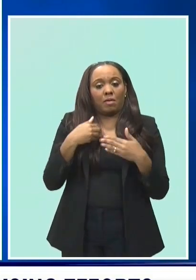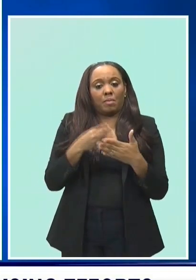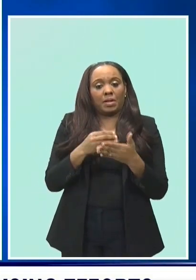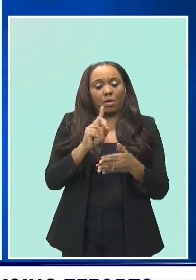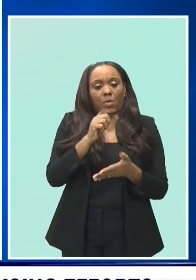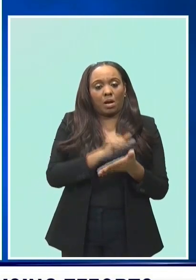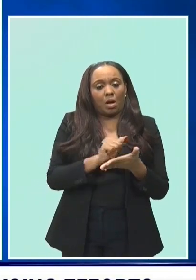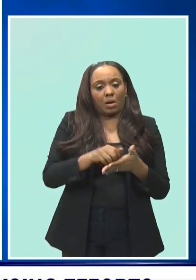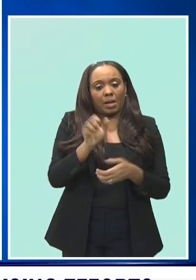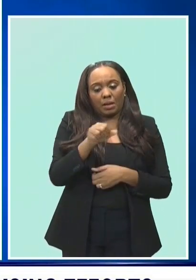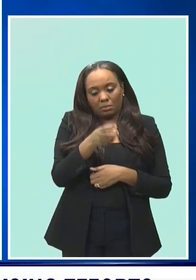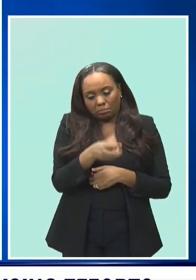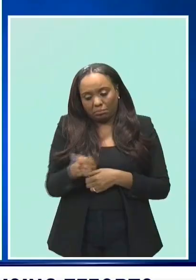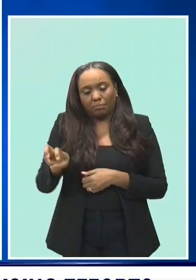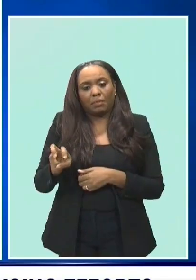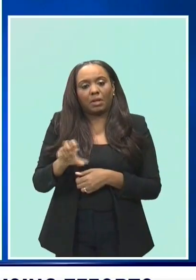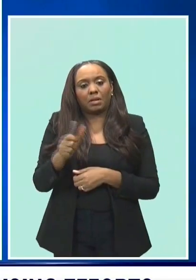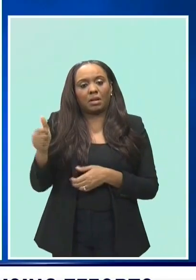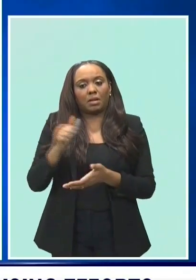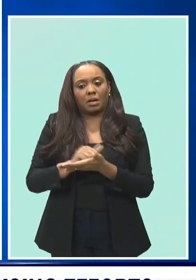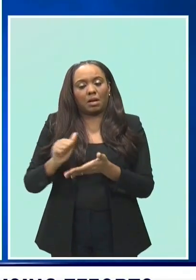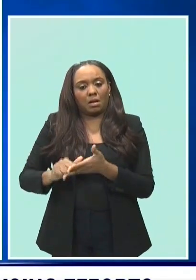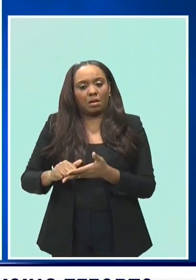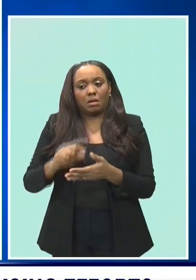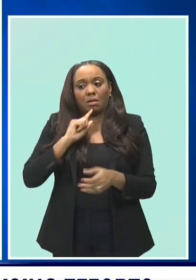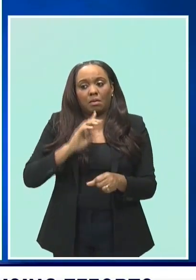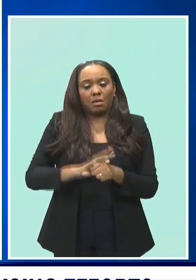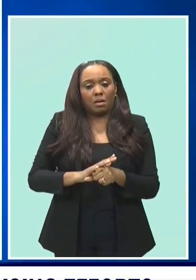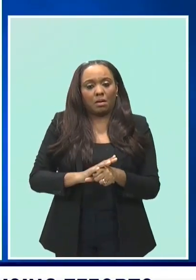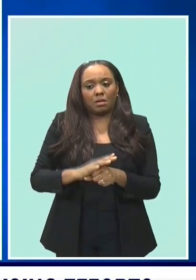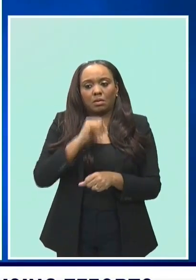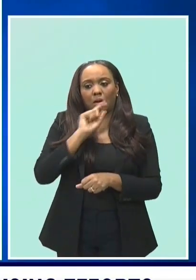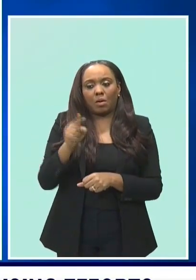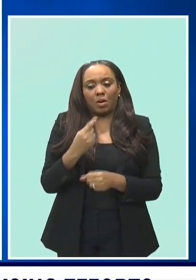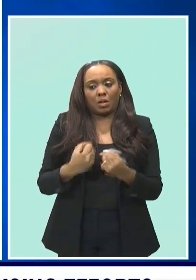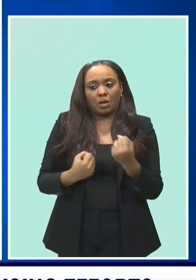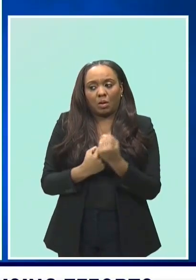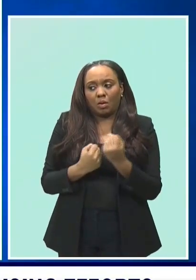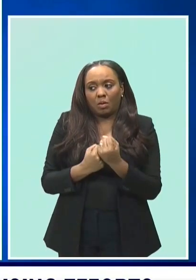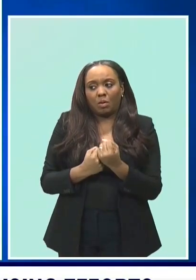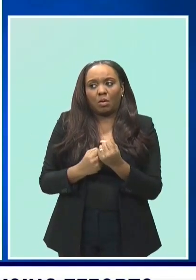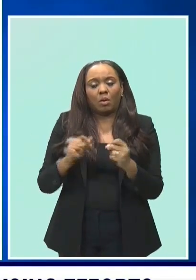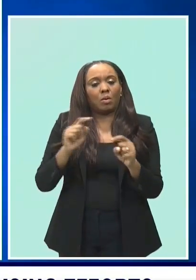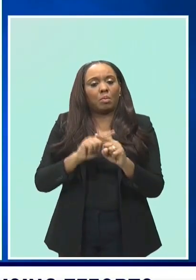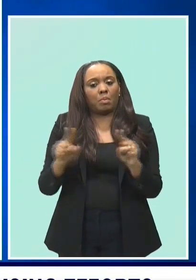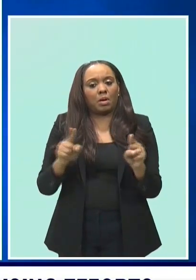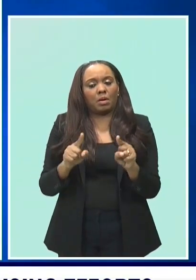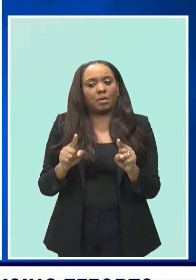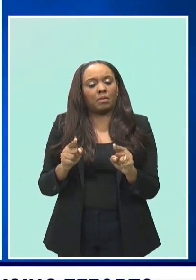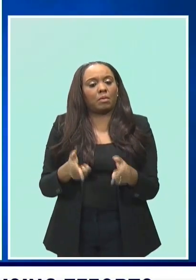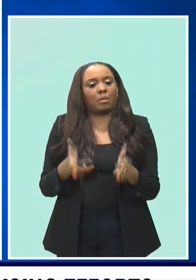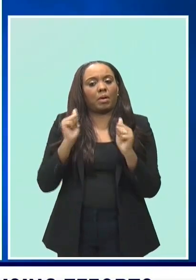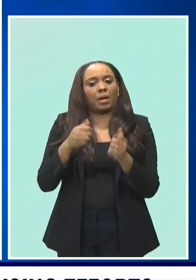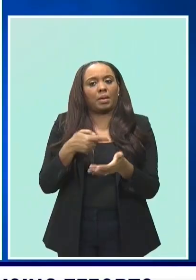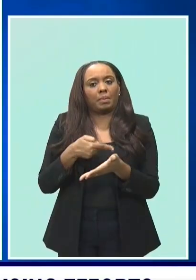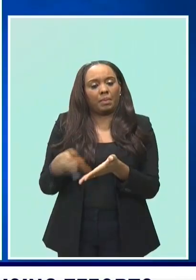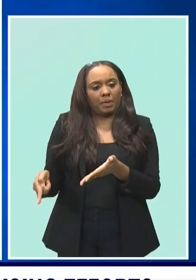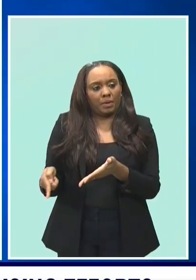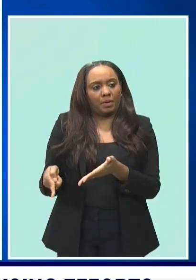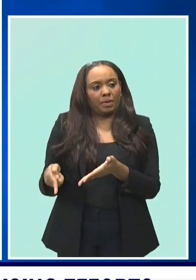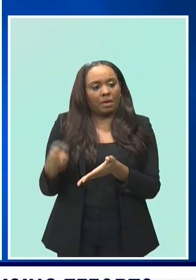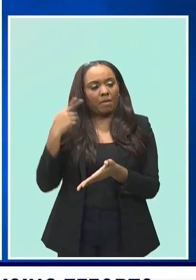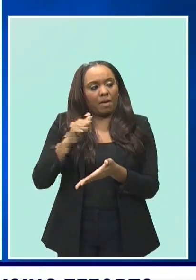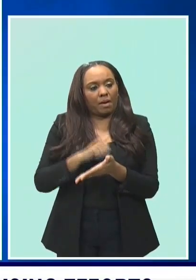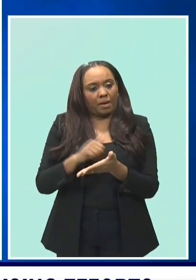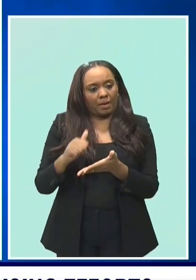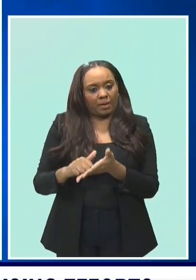Again Bahamas to be able to pledge their, not only pledge their support, but initiate instant payments to that account